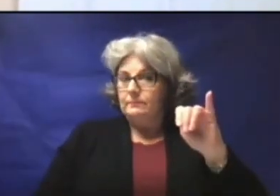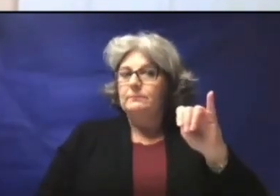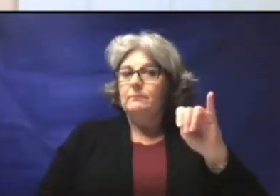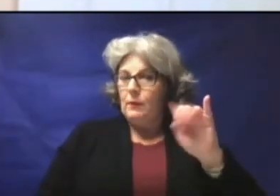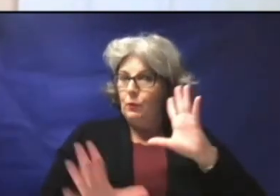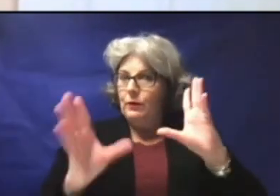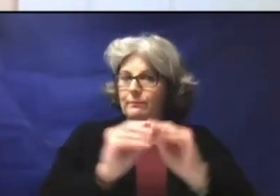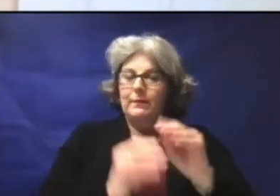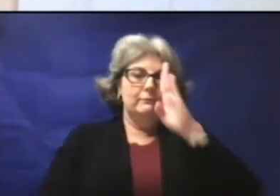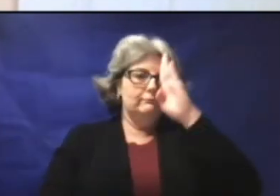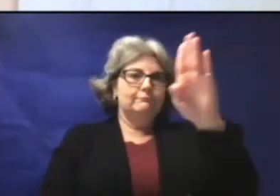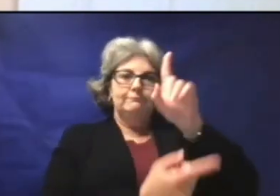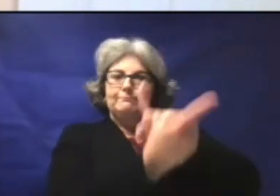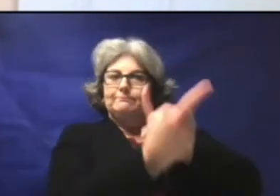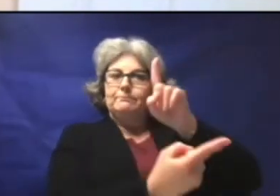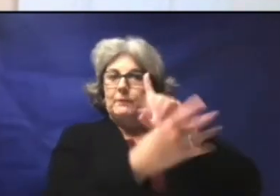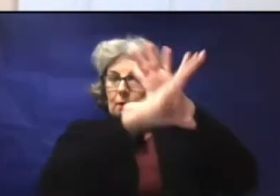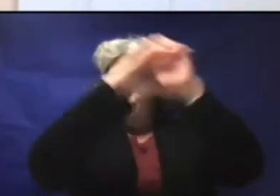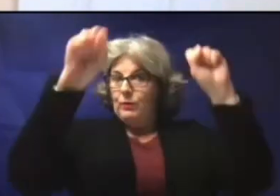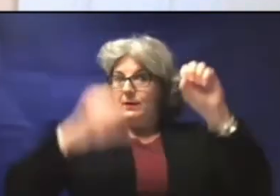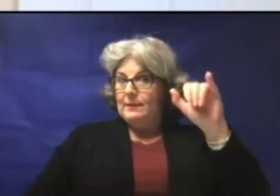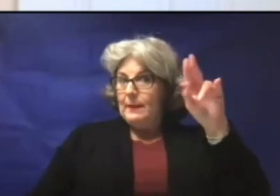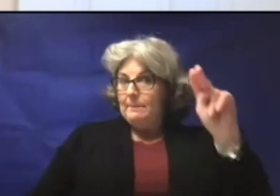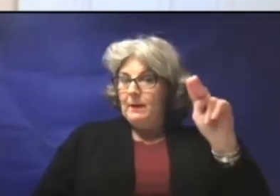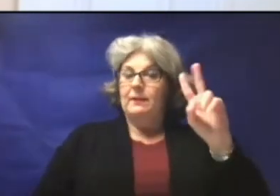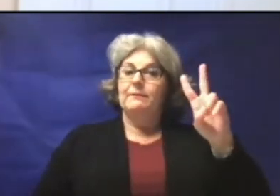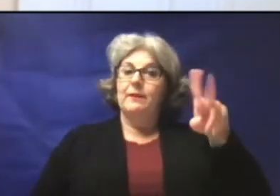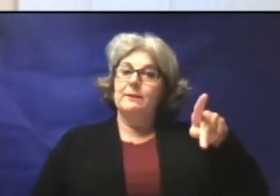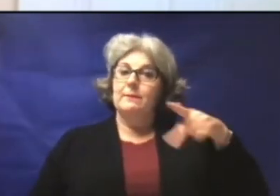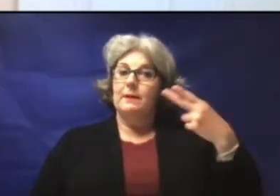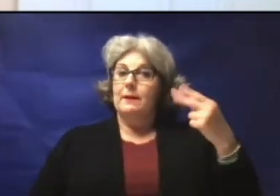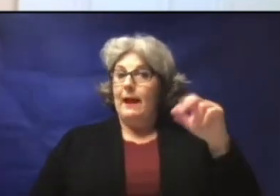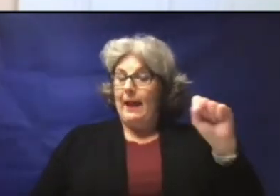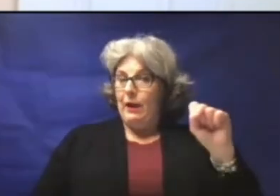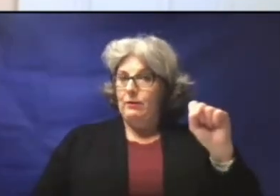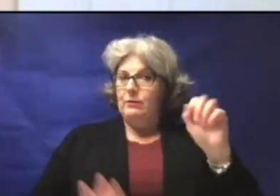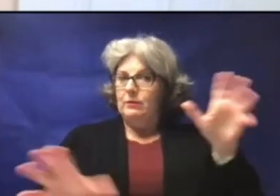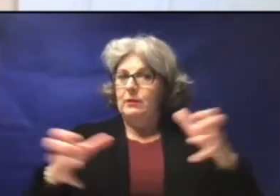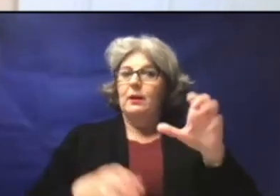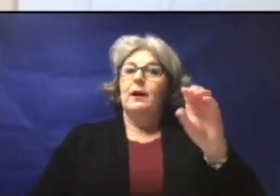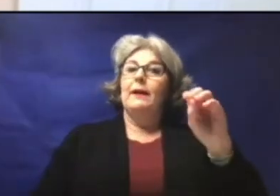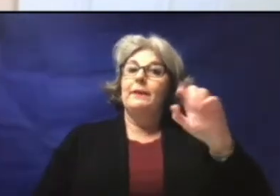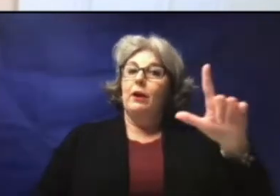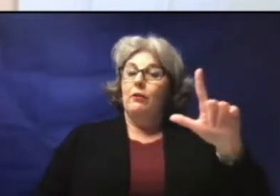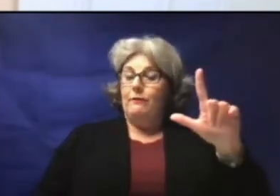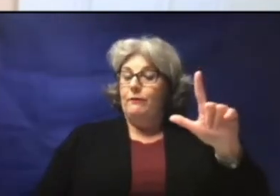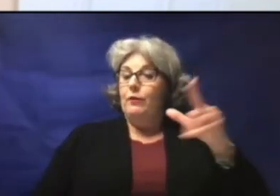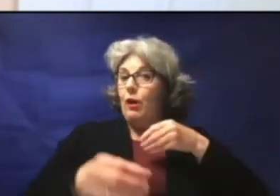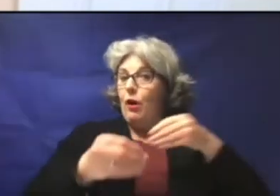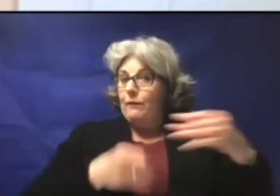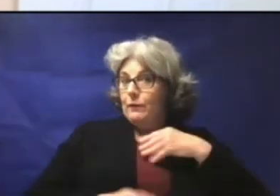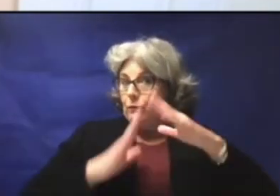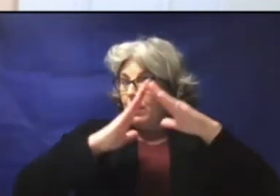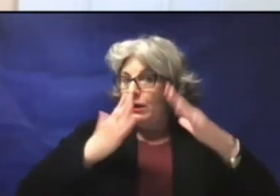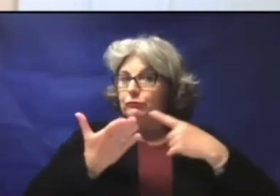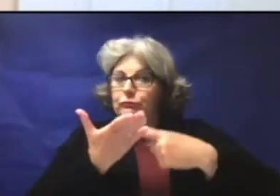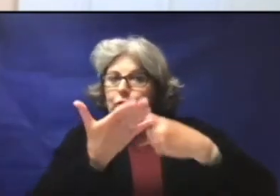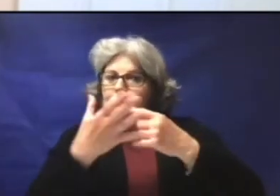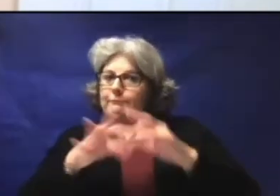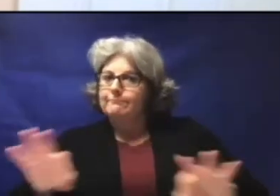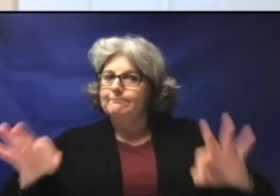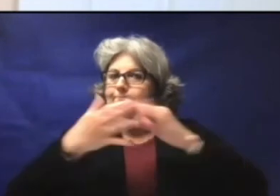met directly with President Biden and Vice President Harris at the Oval Office in the White House to discuss urgent